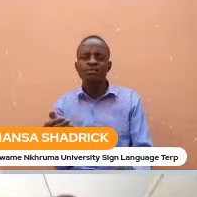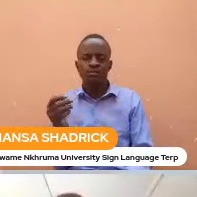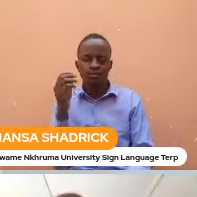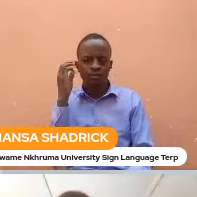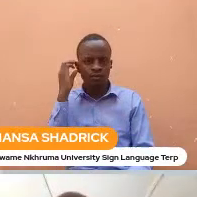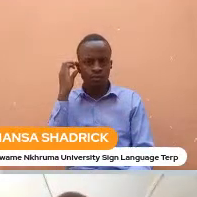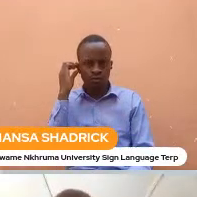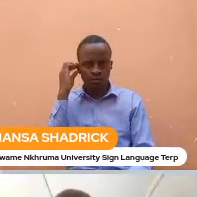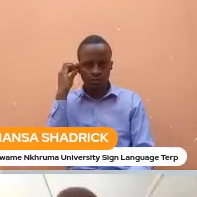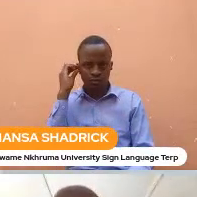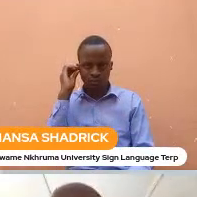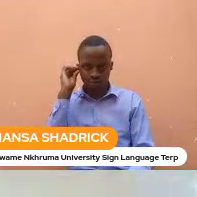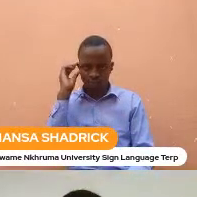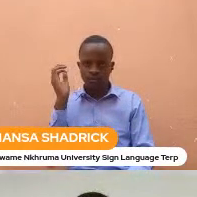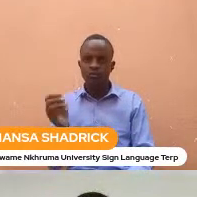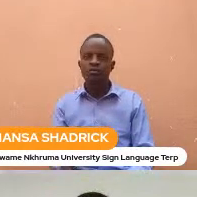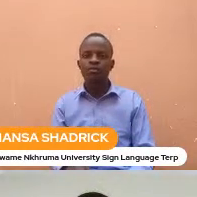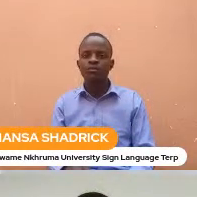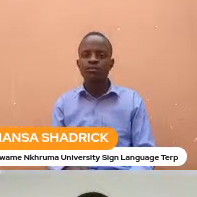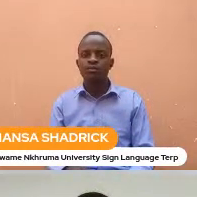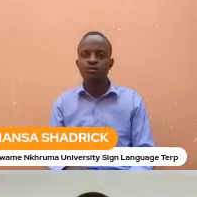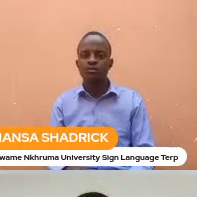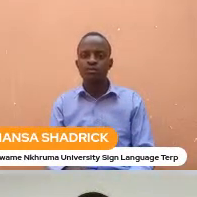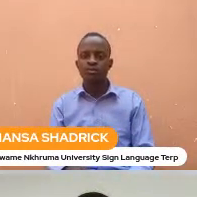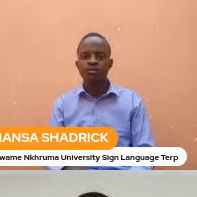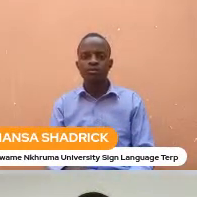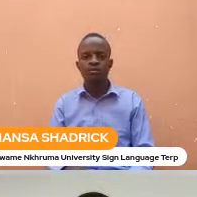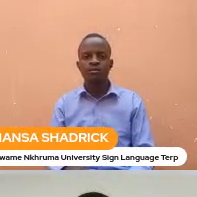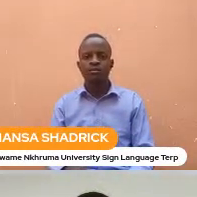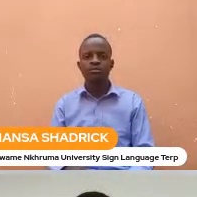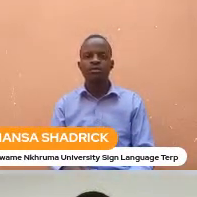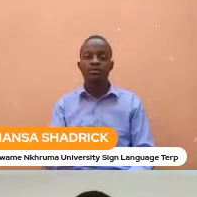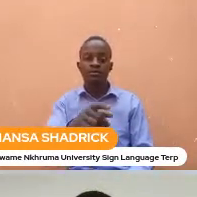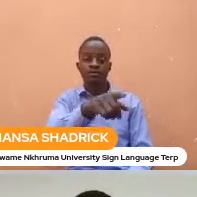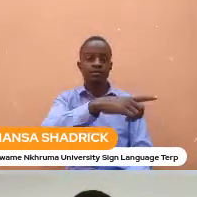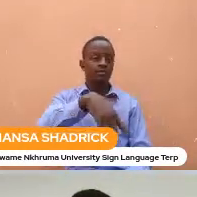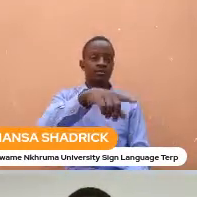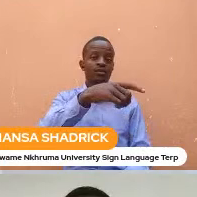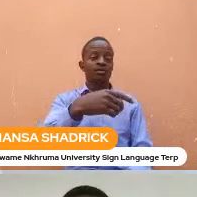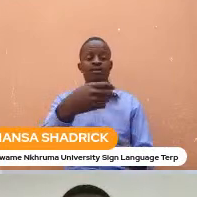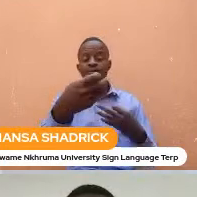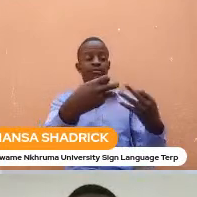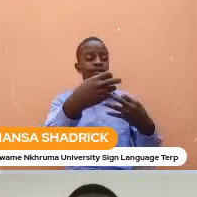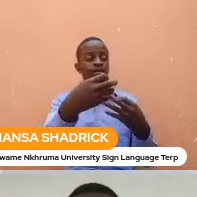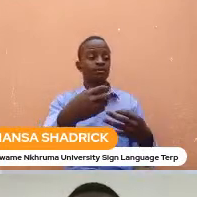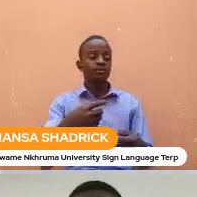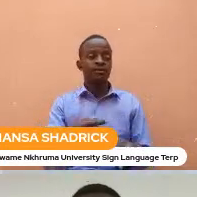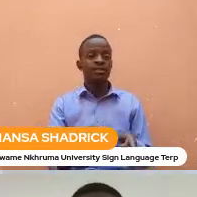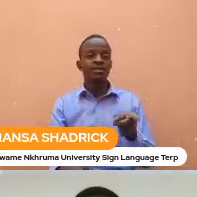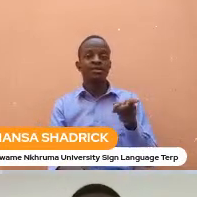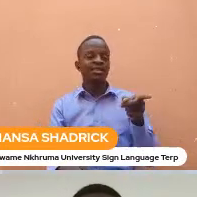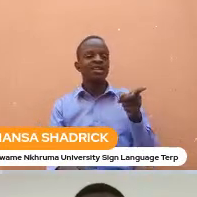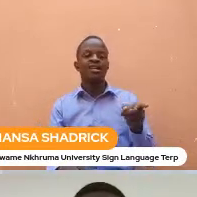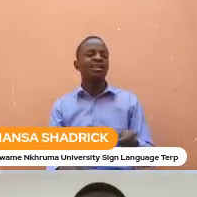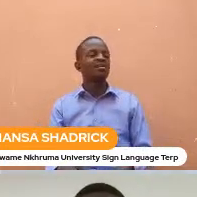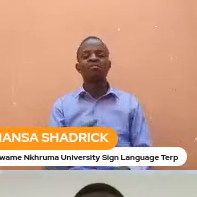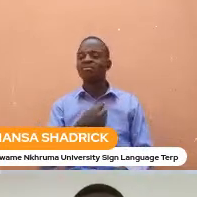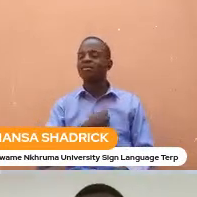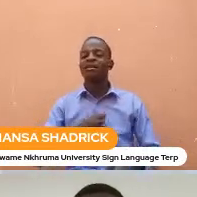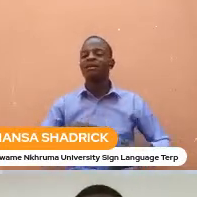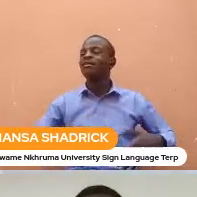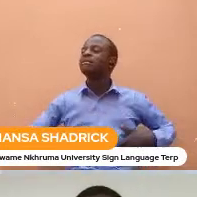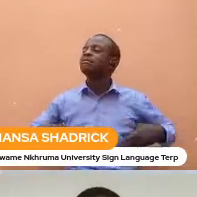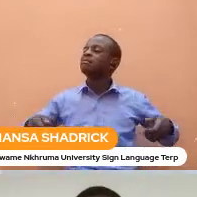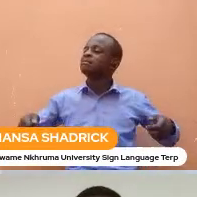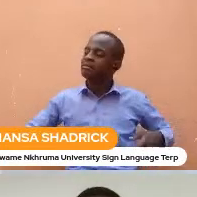Okay, there have been some complaints from young people. They say contraceptives make them tired. They